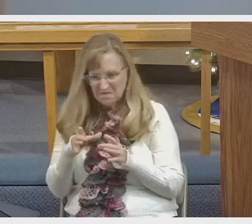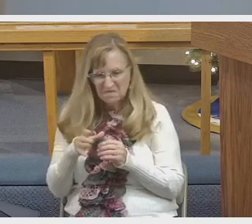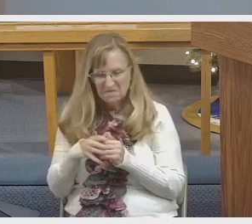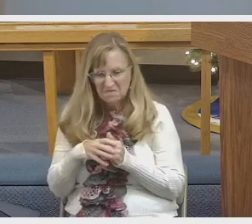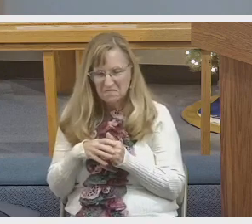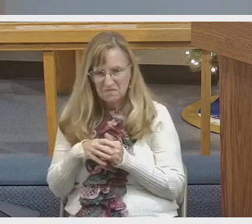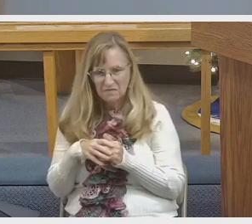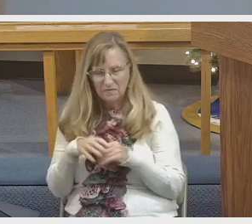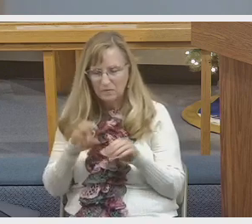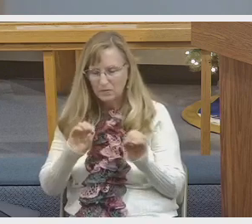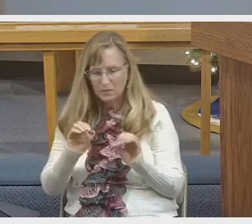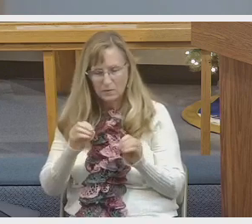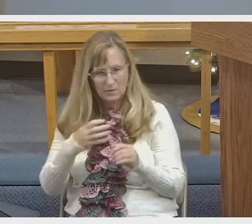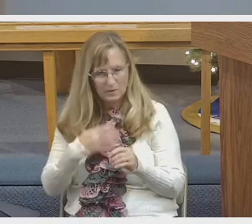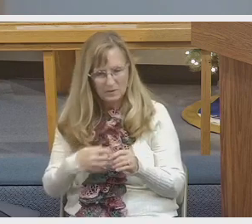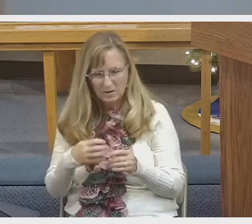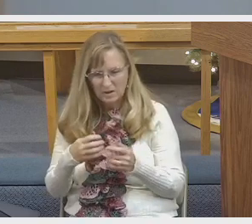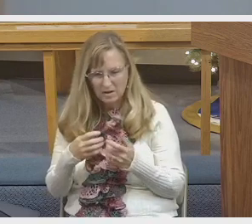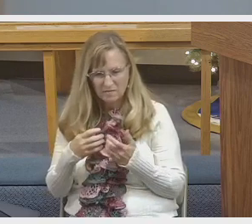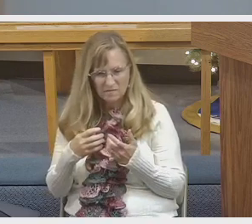No desire for revenge.